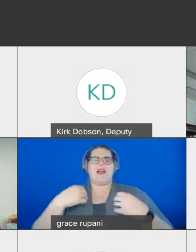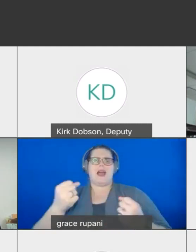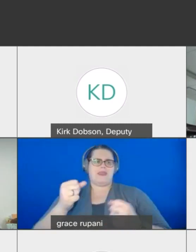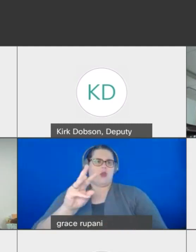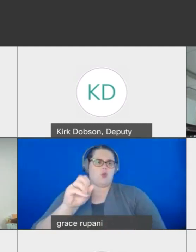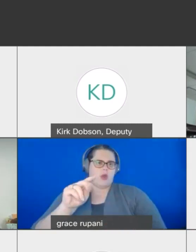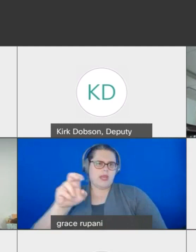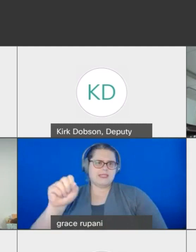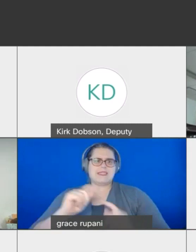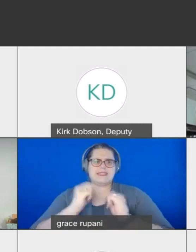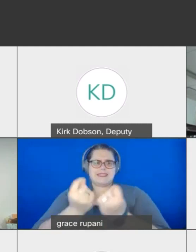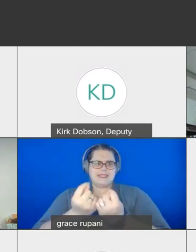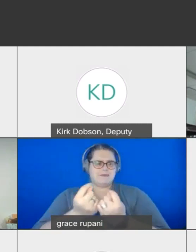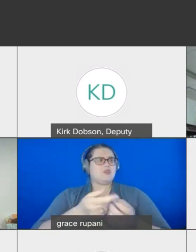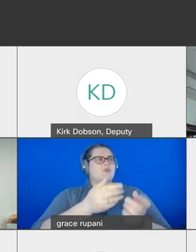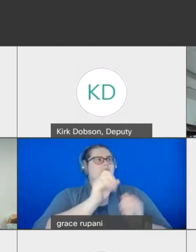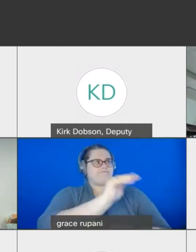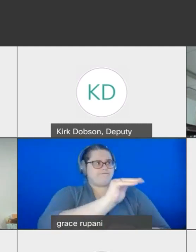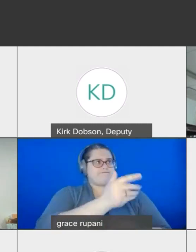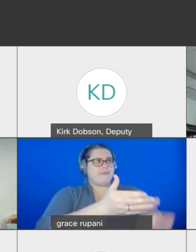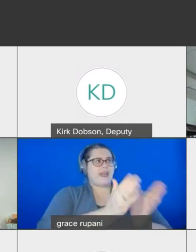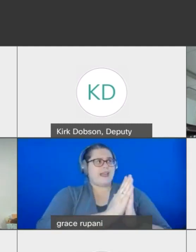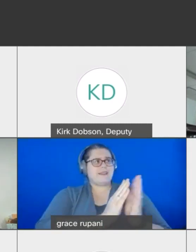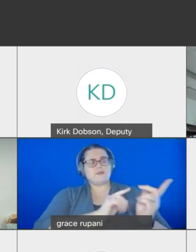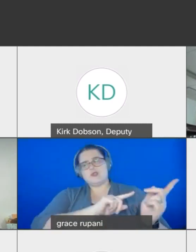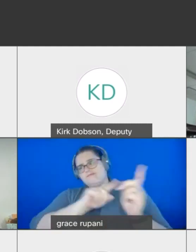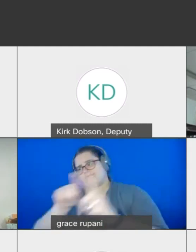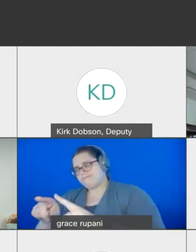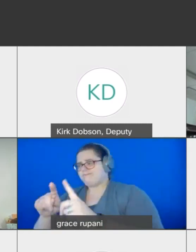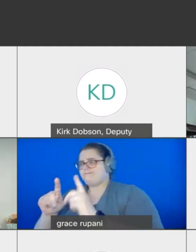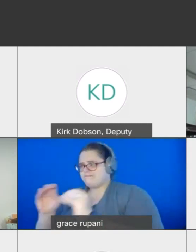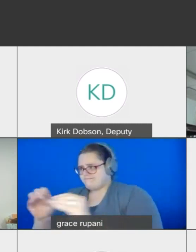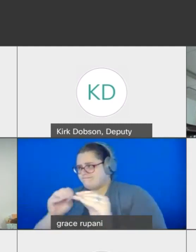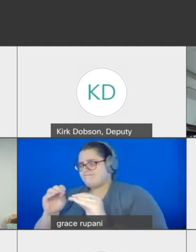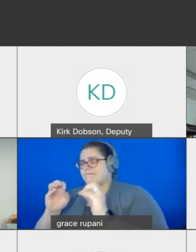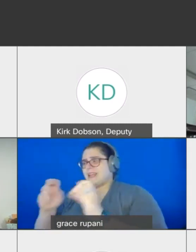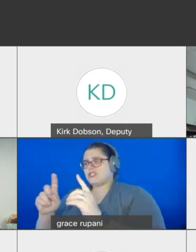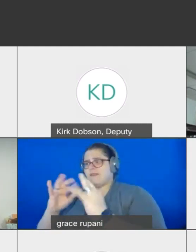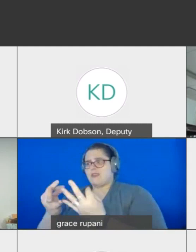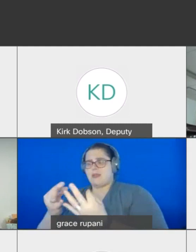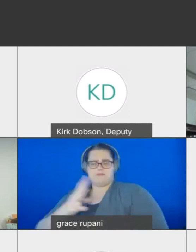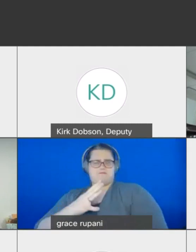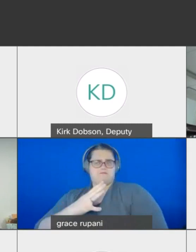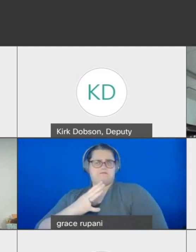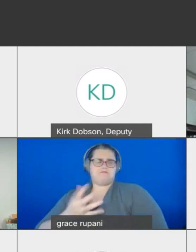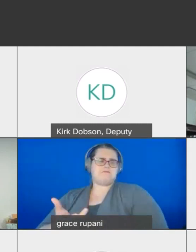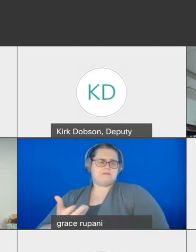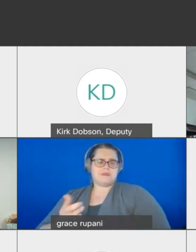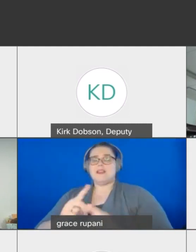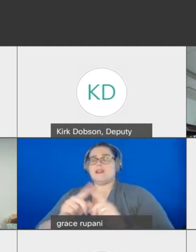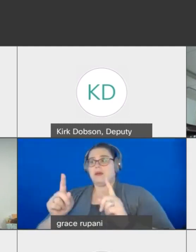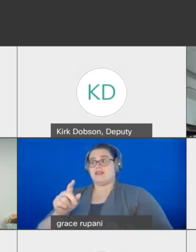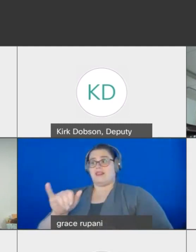and discuss and educate the family. But it is certainly the right of the person to have the